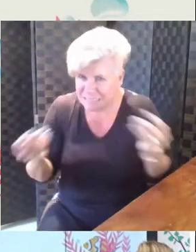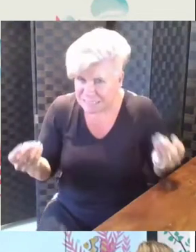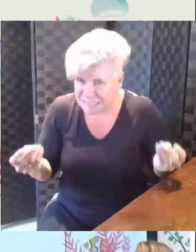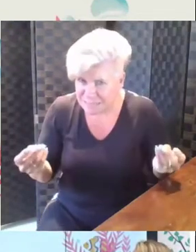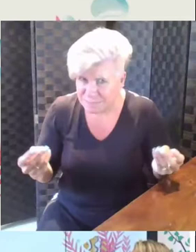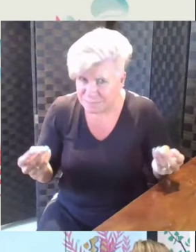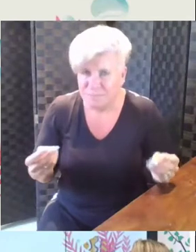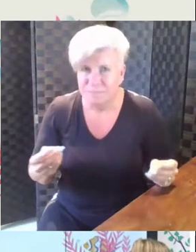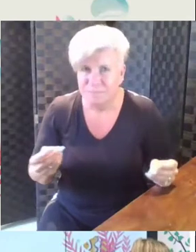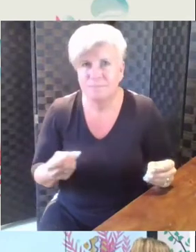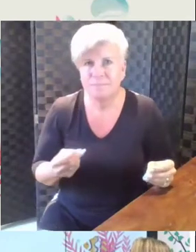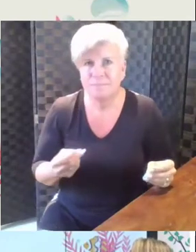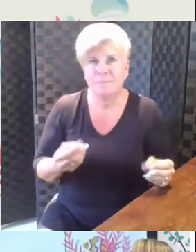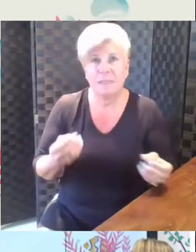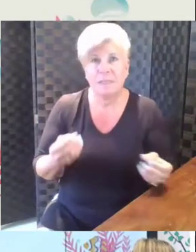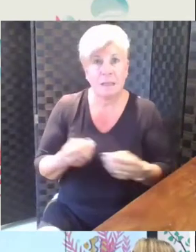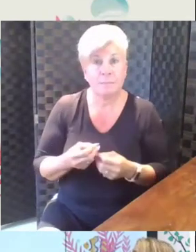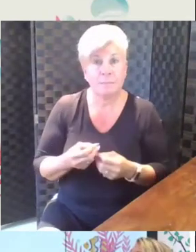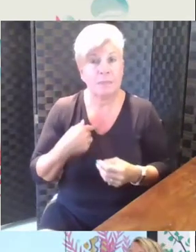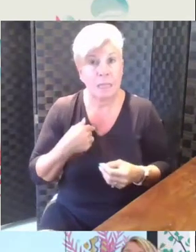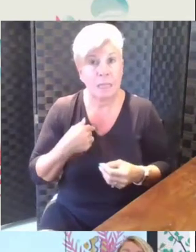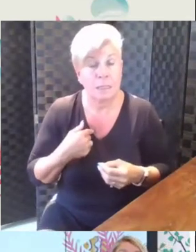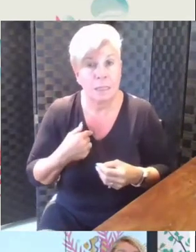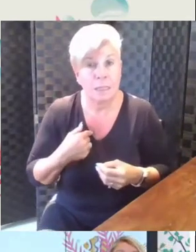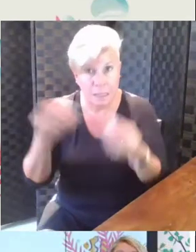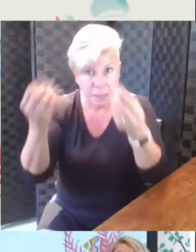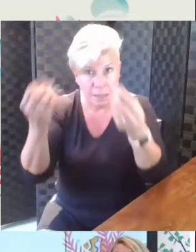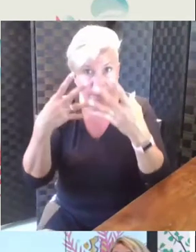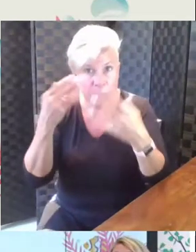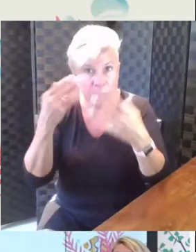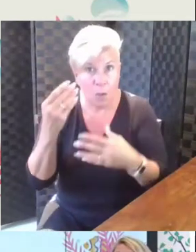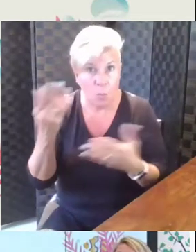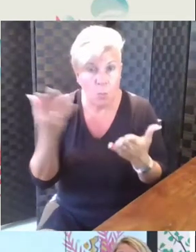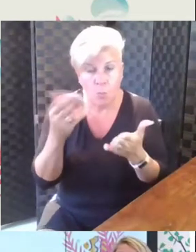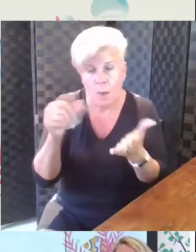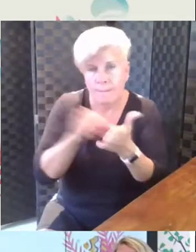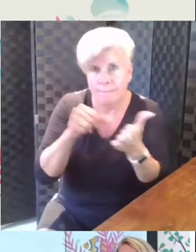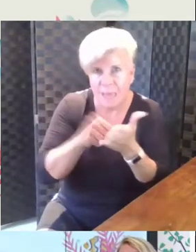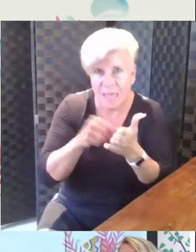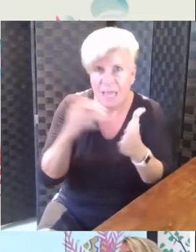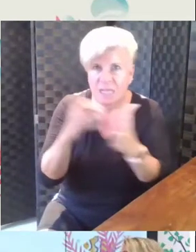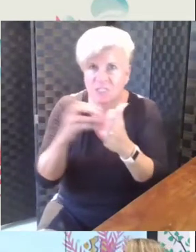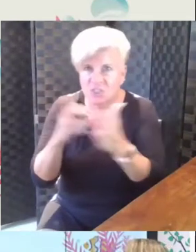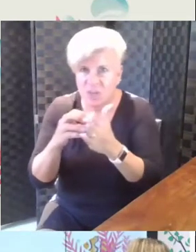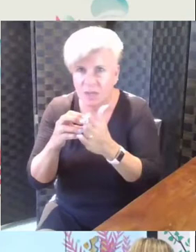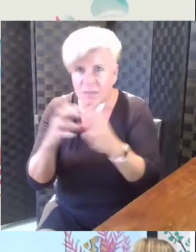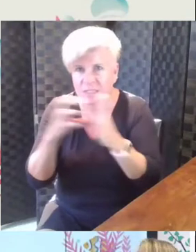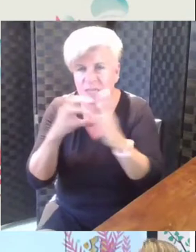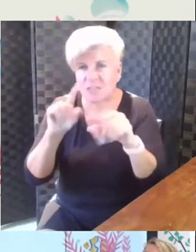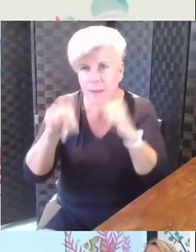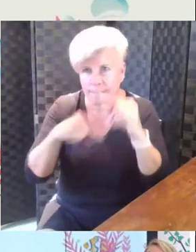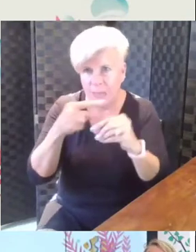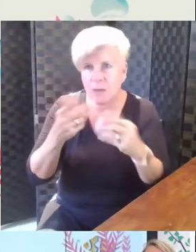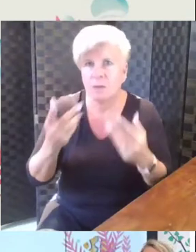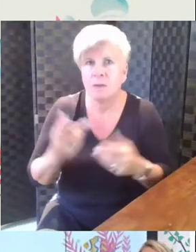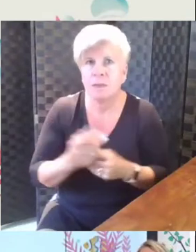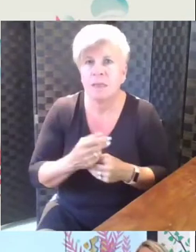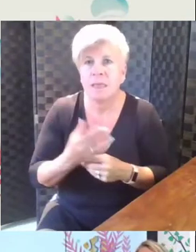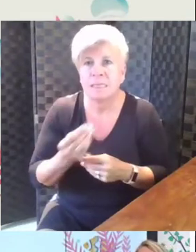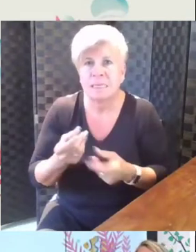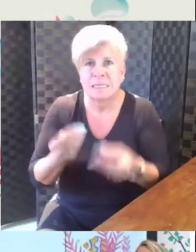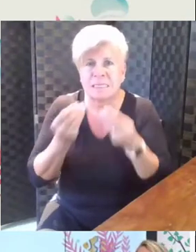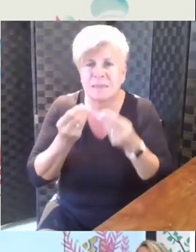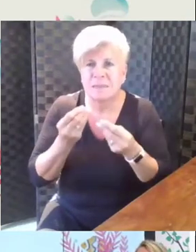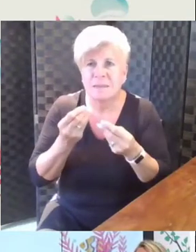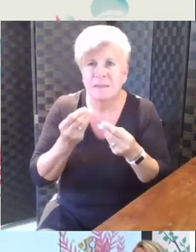text? Well, they let me as a reader know what page or what chapter or what the section is about. And it's